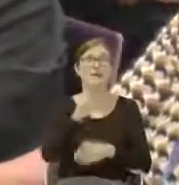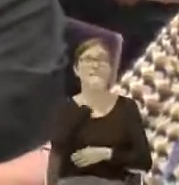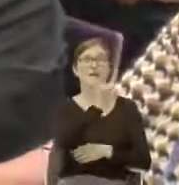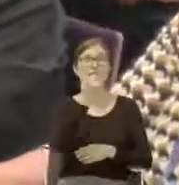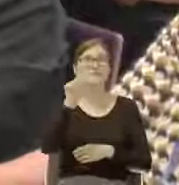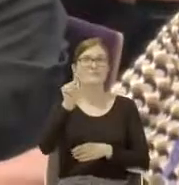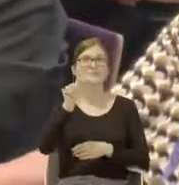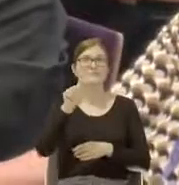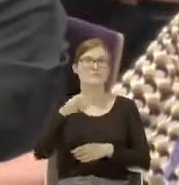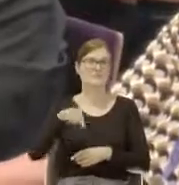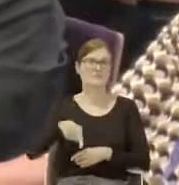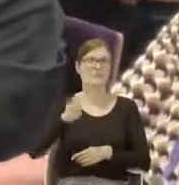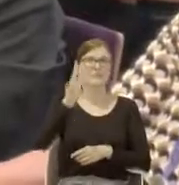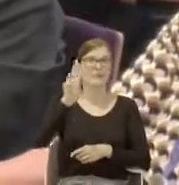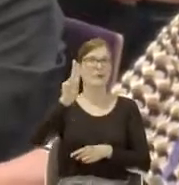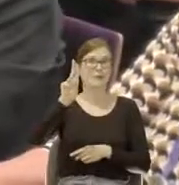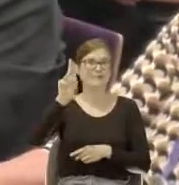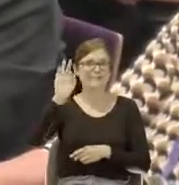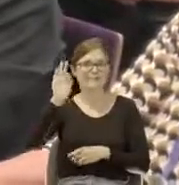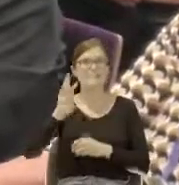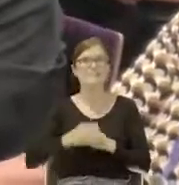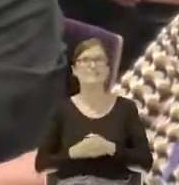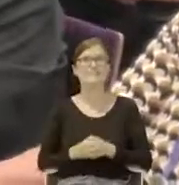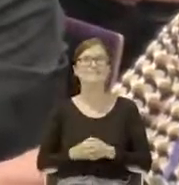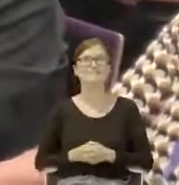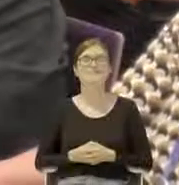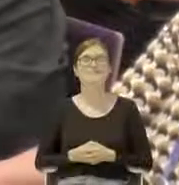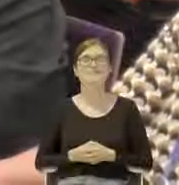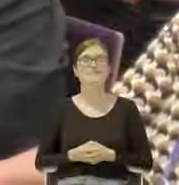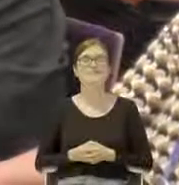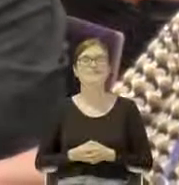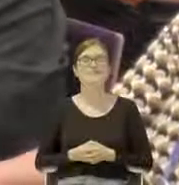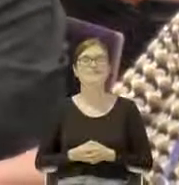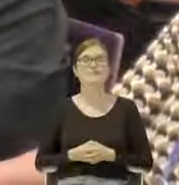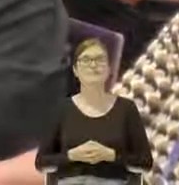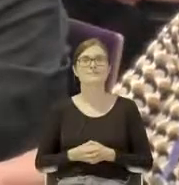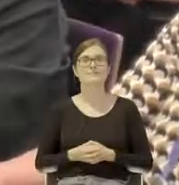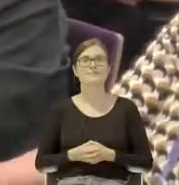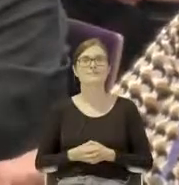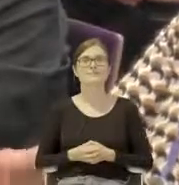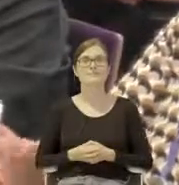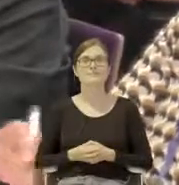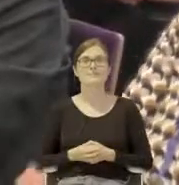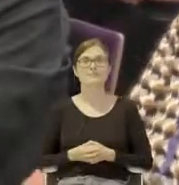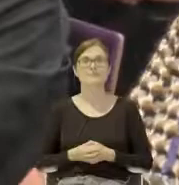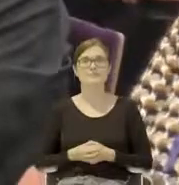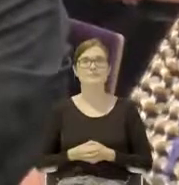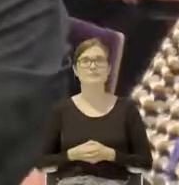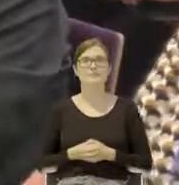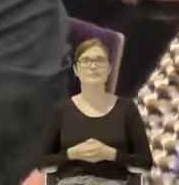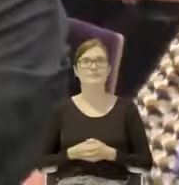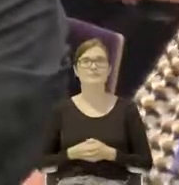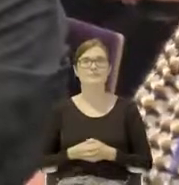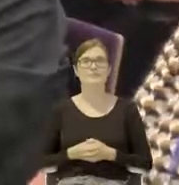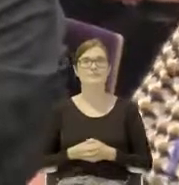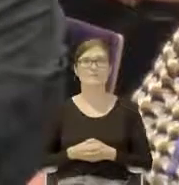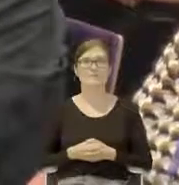part in the World Assembly of Local and Regional Governments on behalf of the Global Task Force.